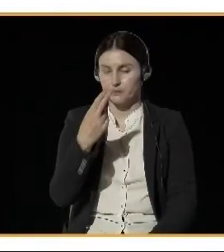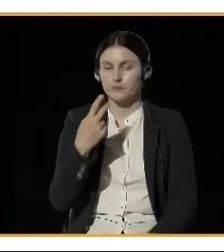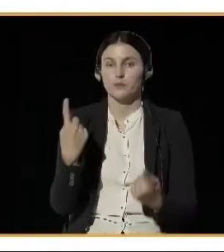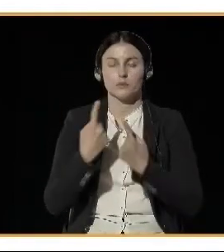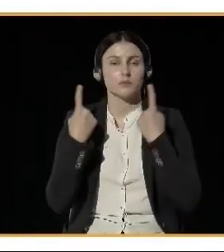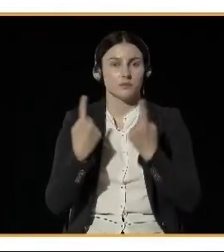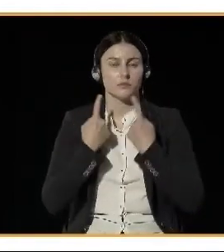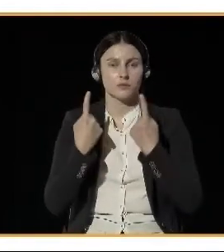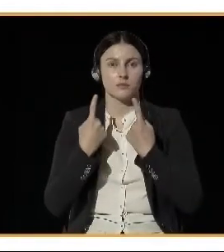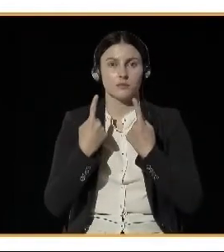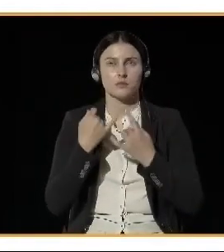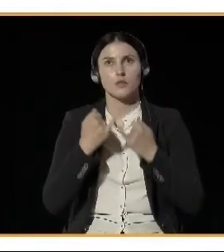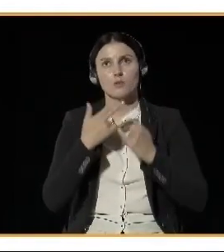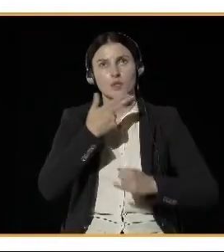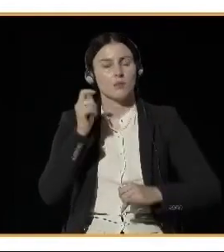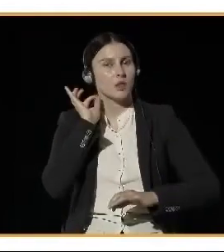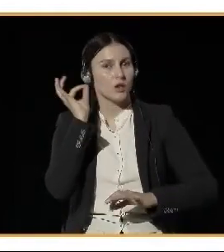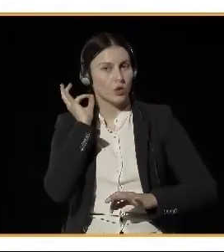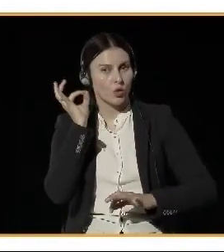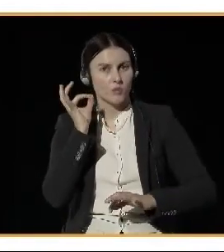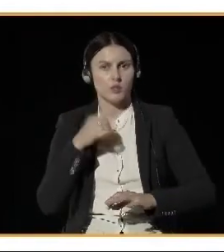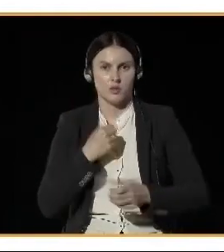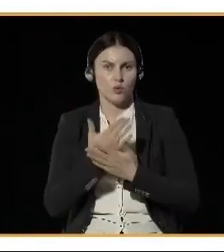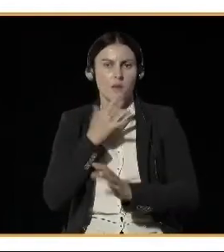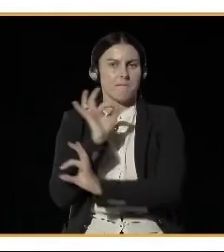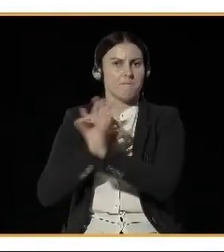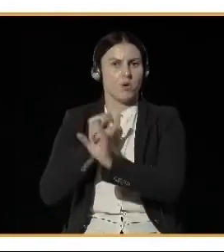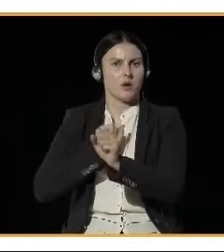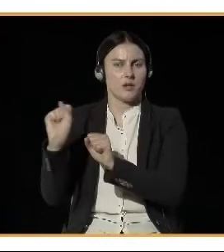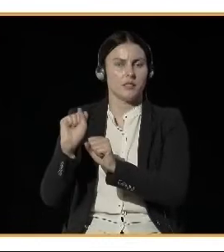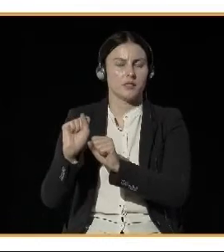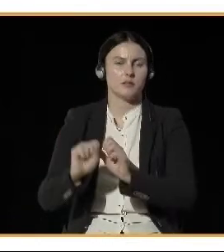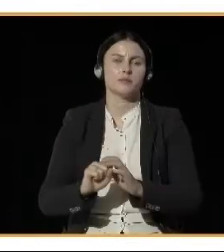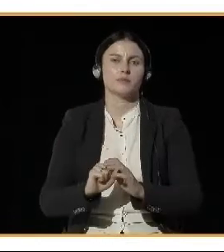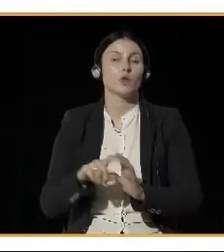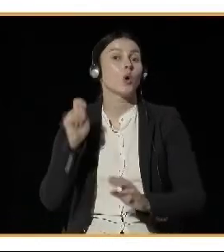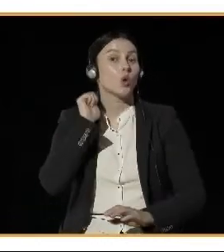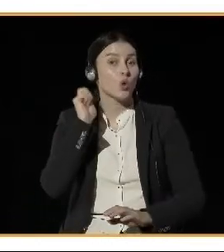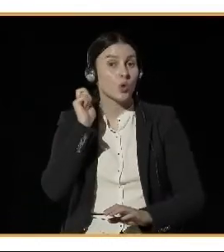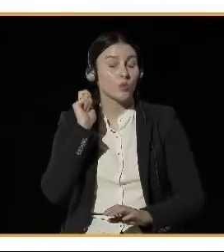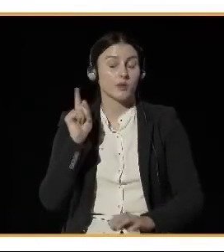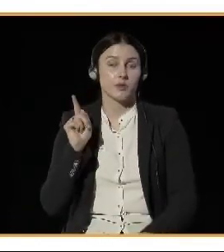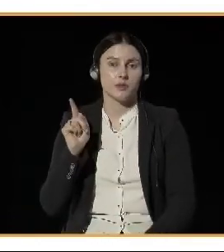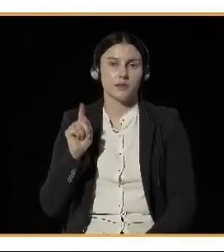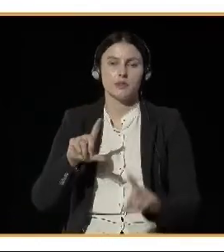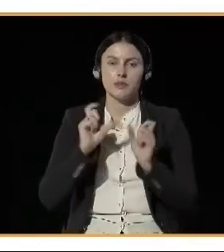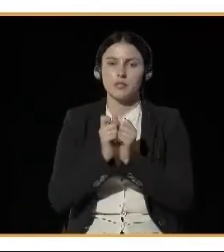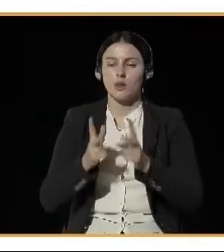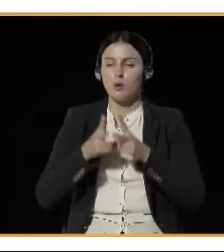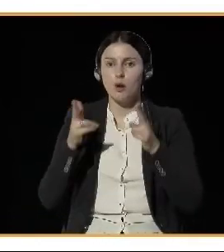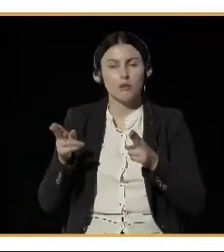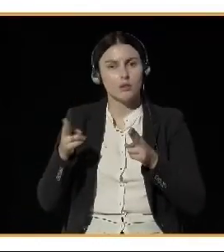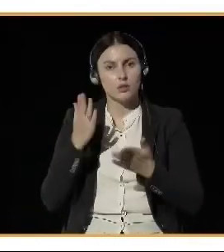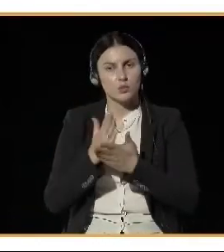referring to women has largely improved. So women in these time frames became